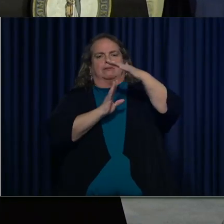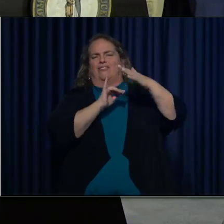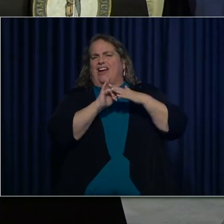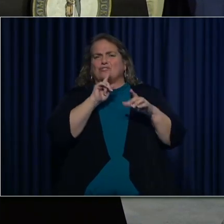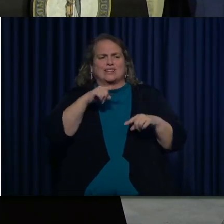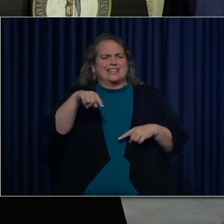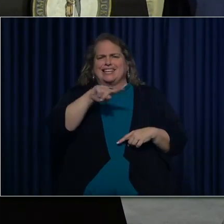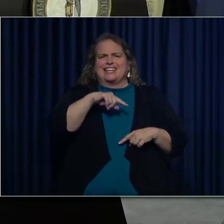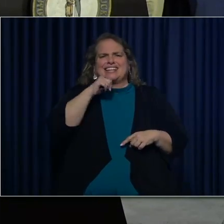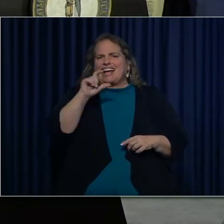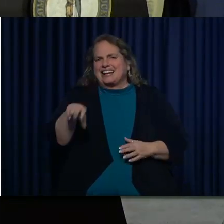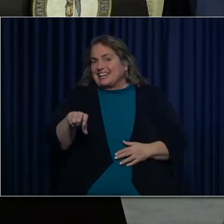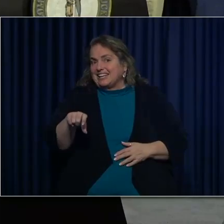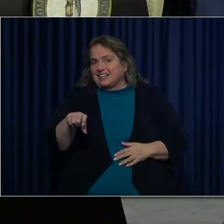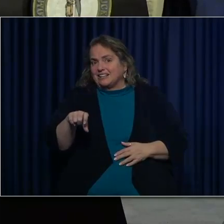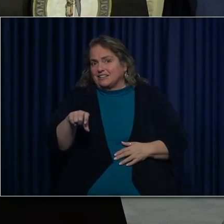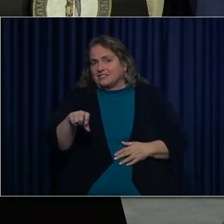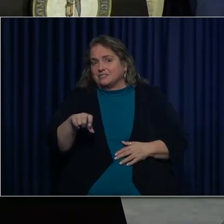not be beneficial.